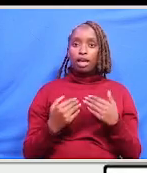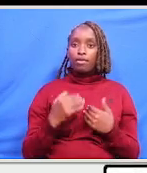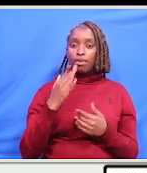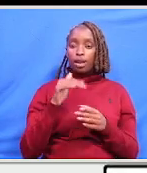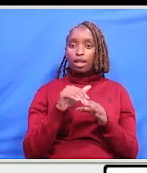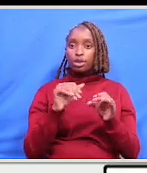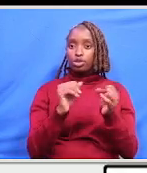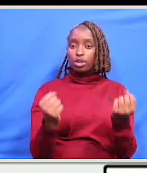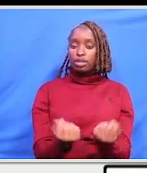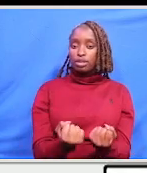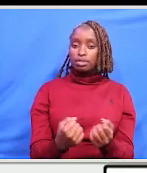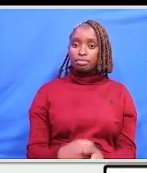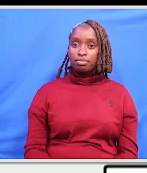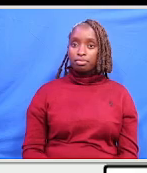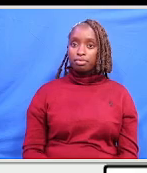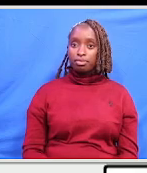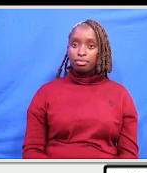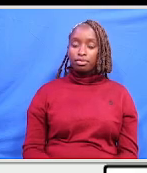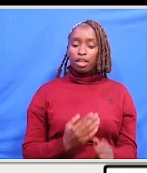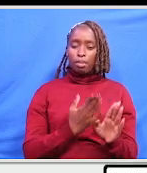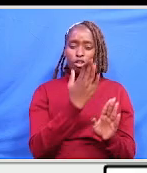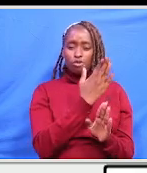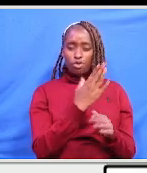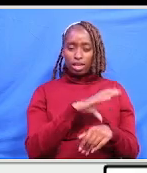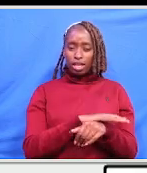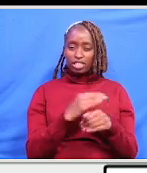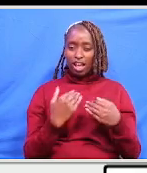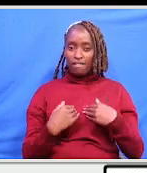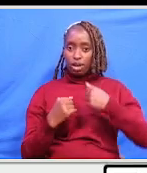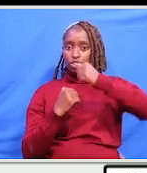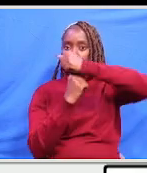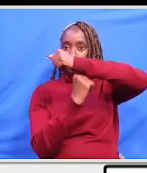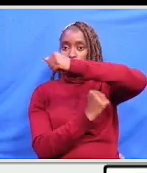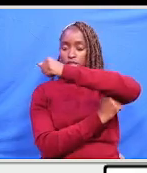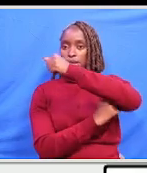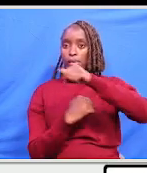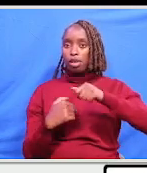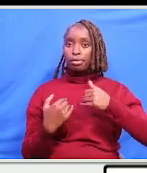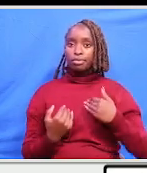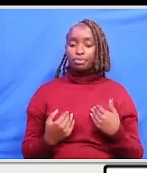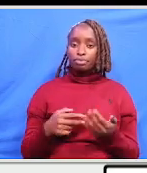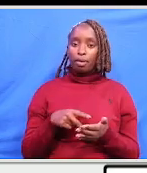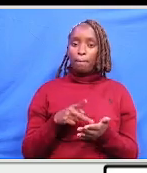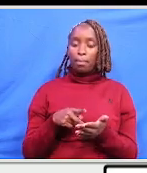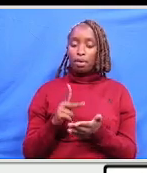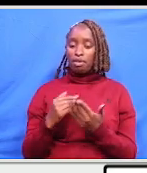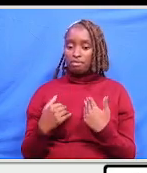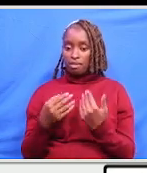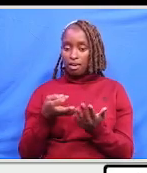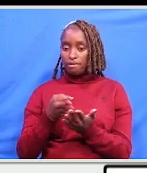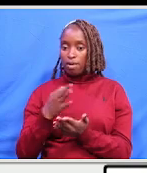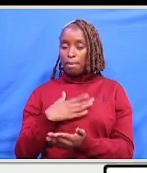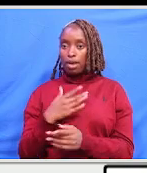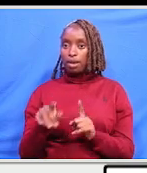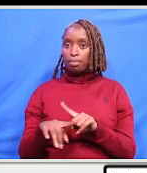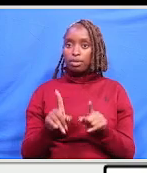Before I got the scholarship from this CLM, I was struggling on paying my fees, but when I